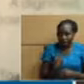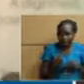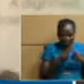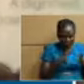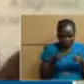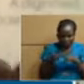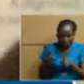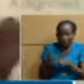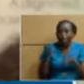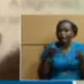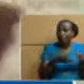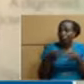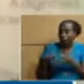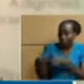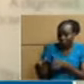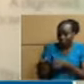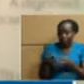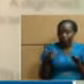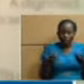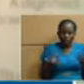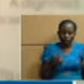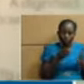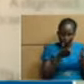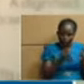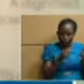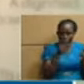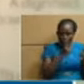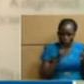but let me particularly talk for the category of the older persons.